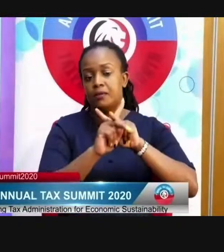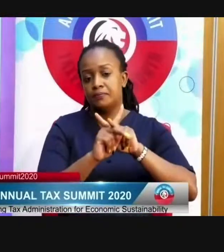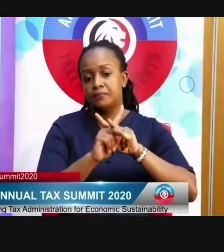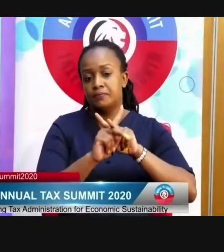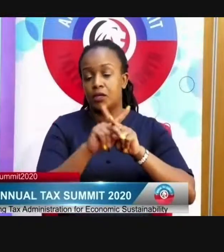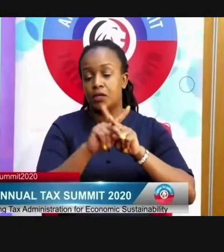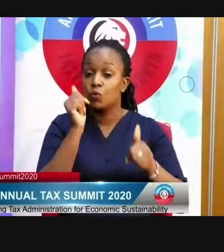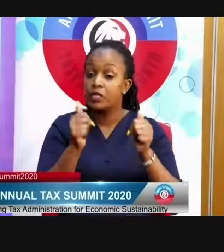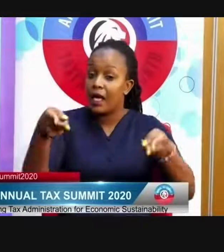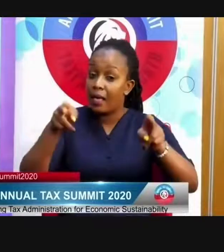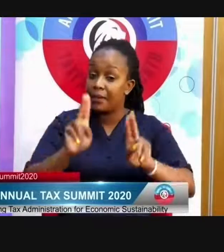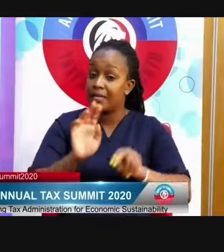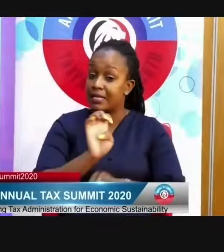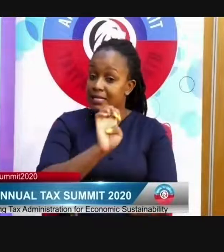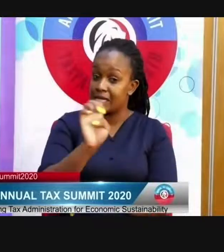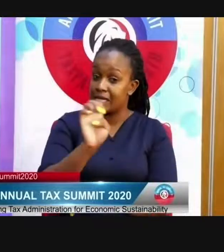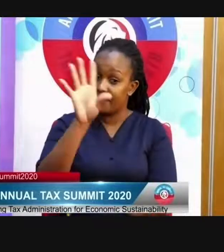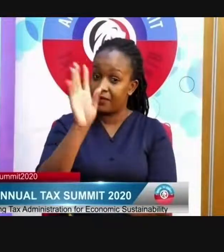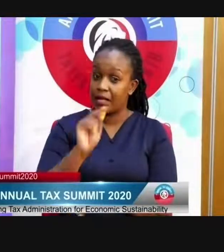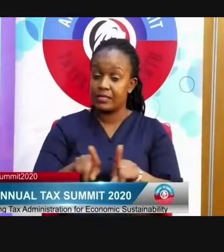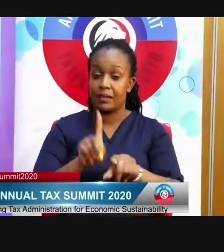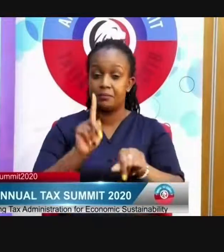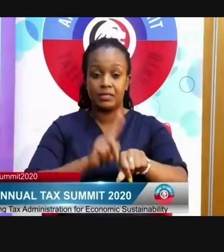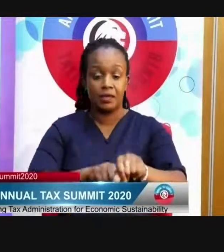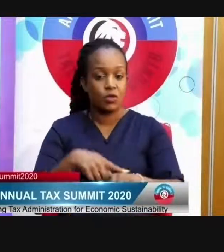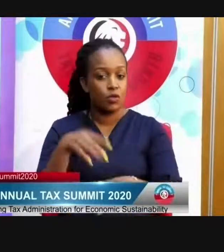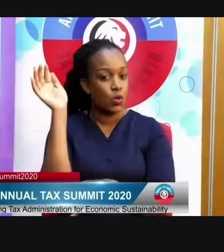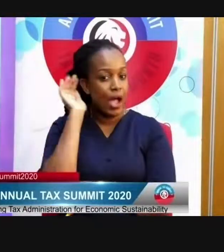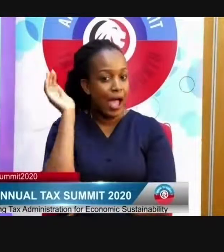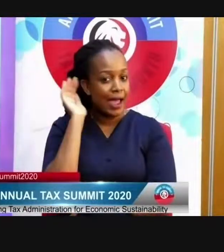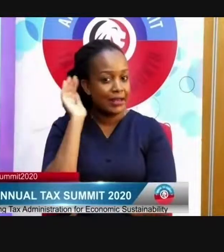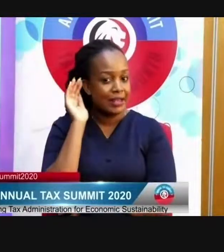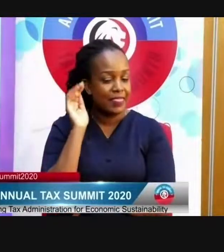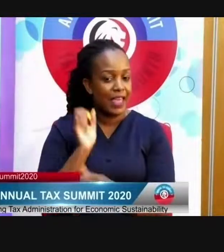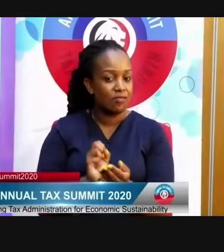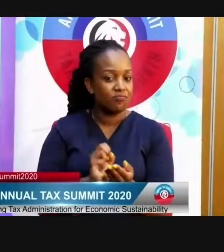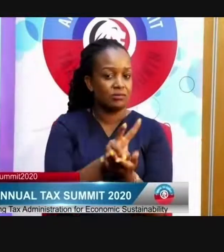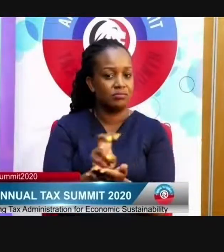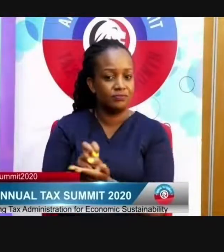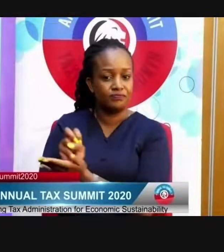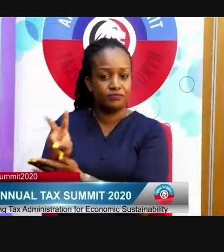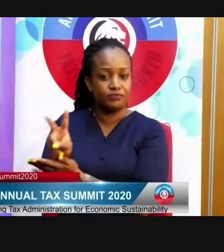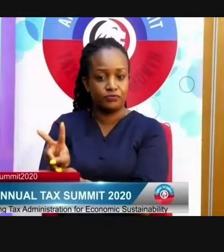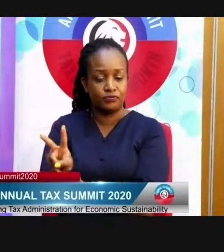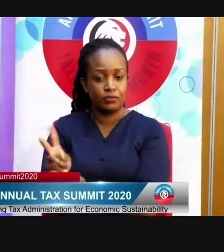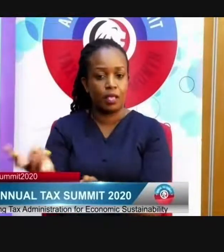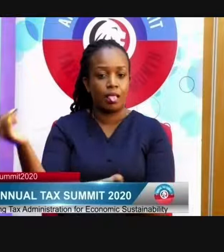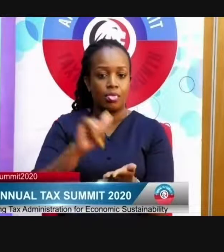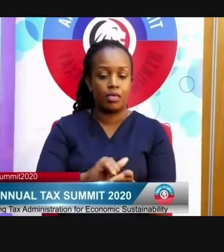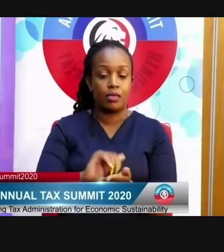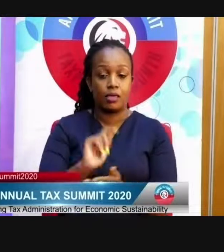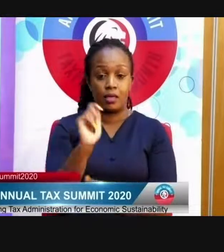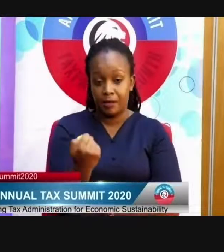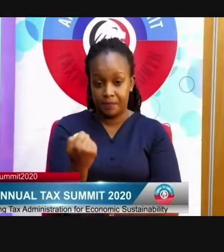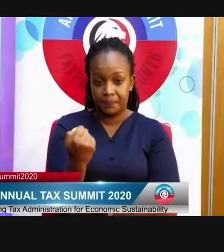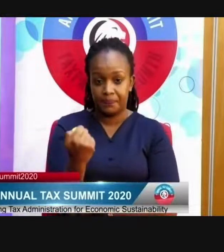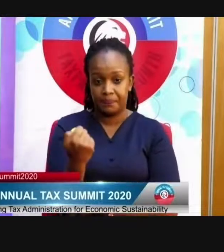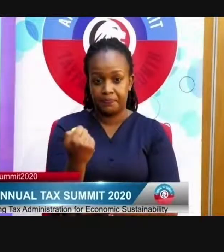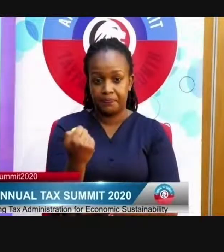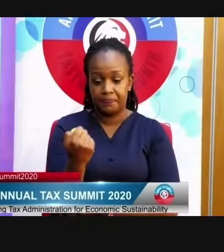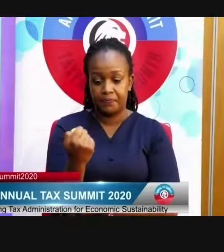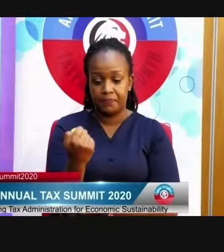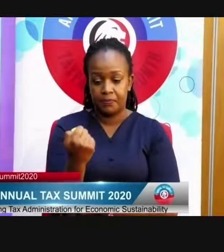same time, you had a locust infestation. And so this increased the problem for the